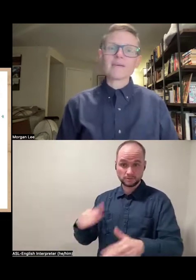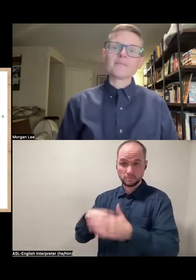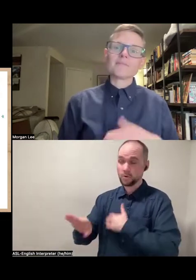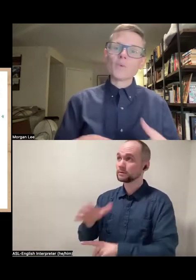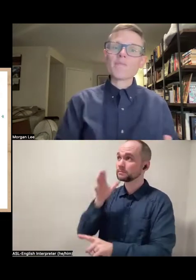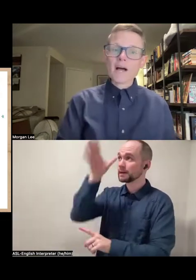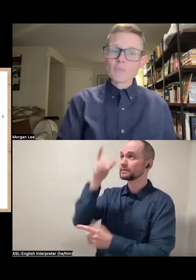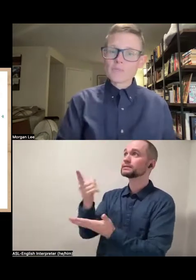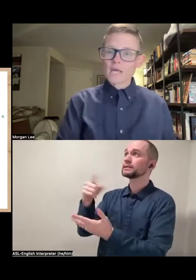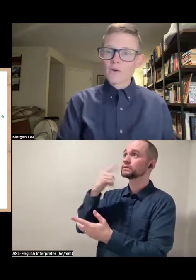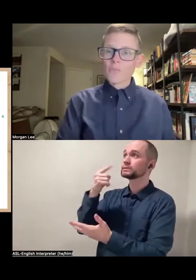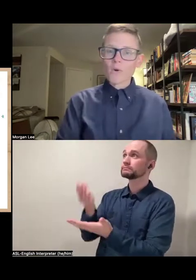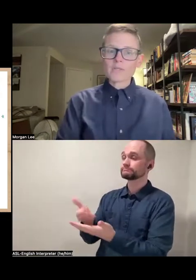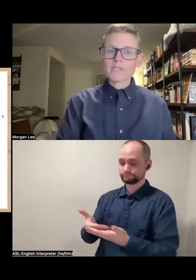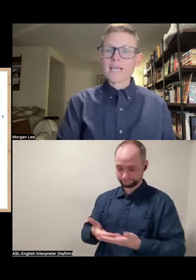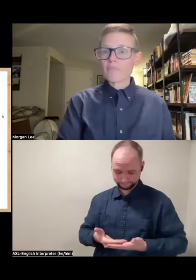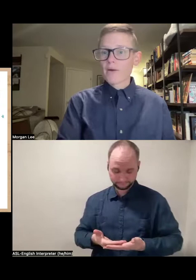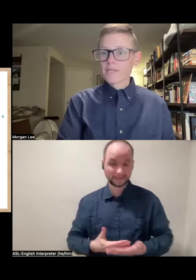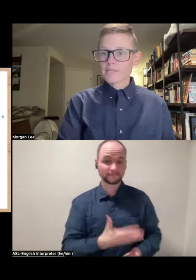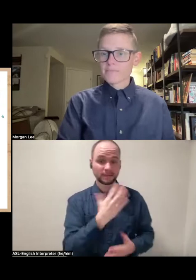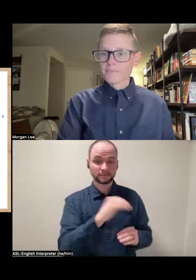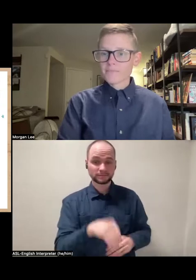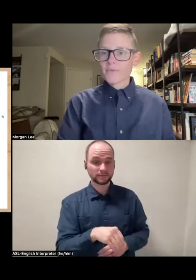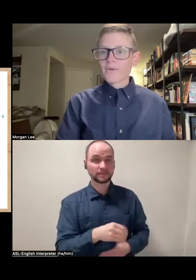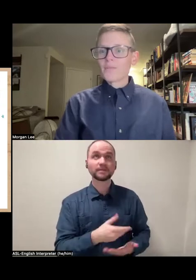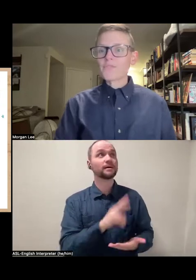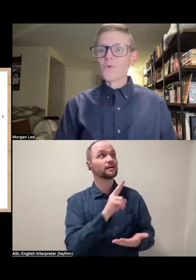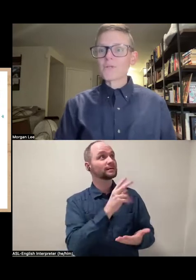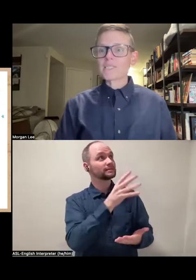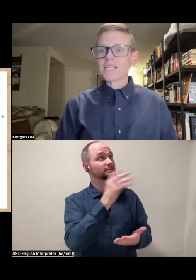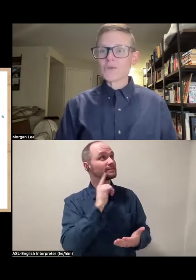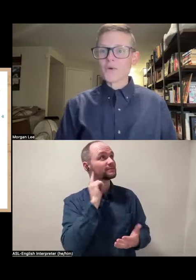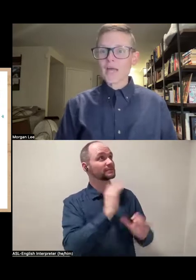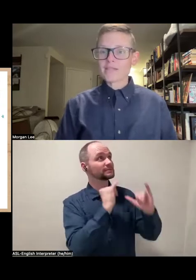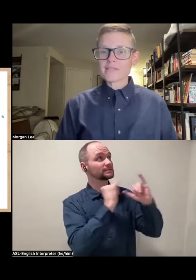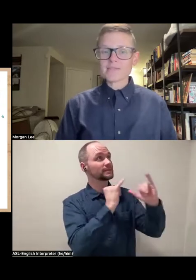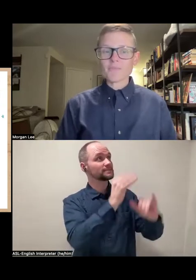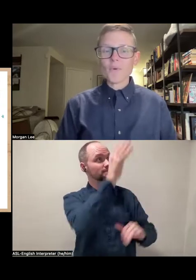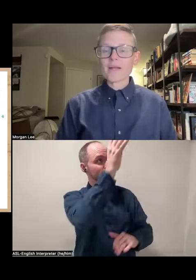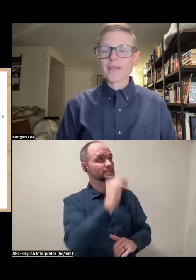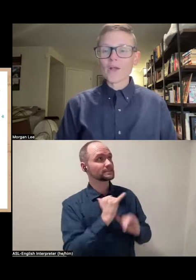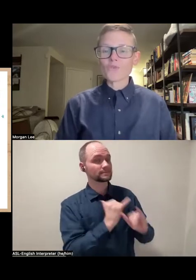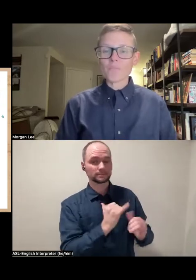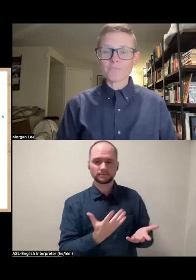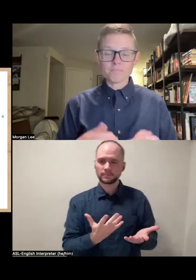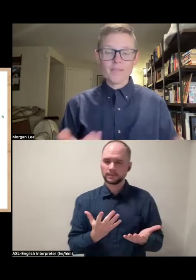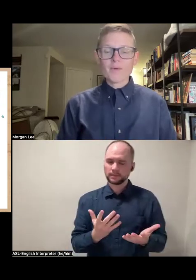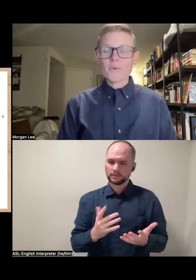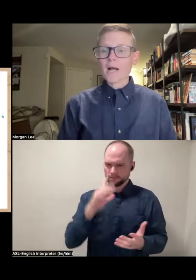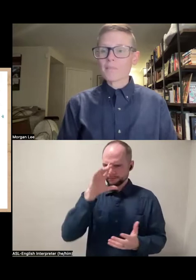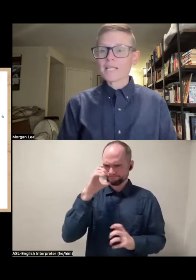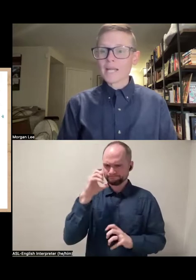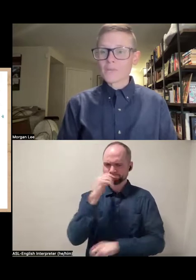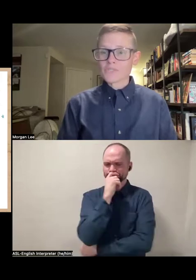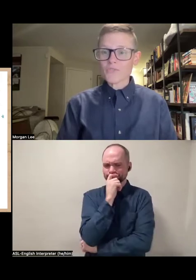parents. Only 5% are born to deaf parents, which of course, this creates quite a conundrum